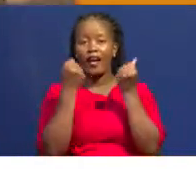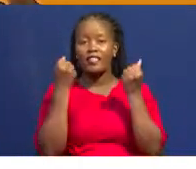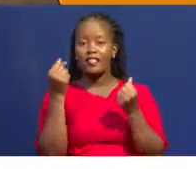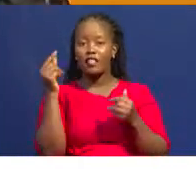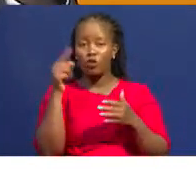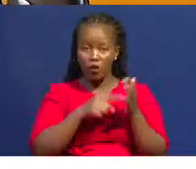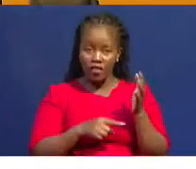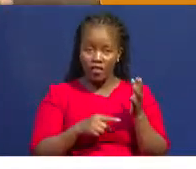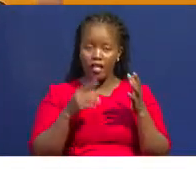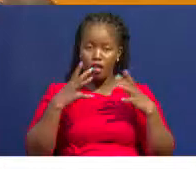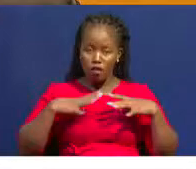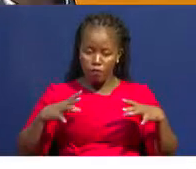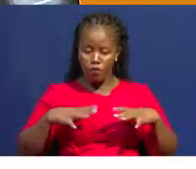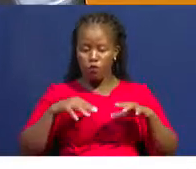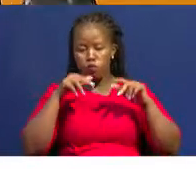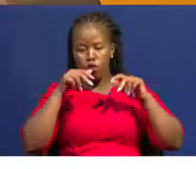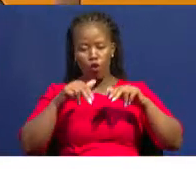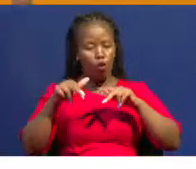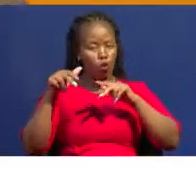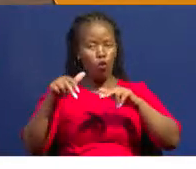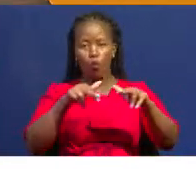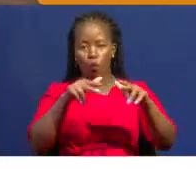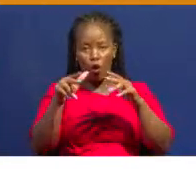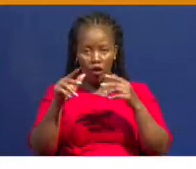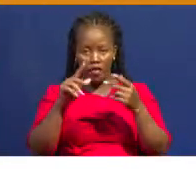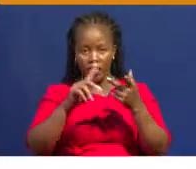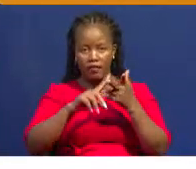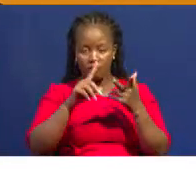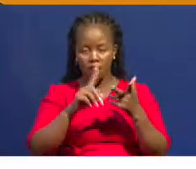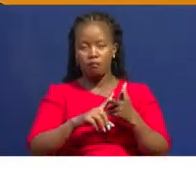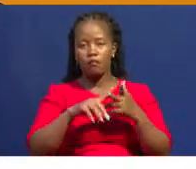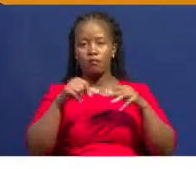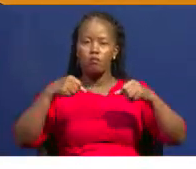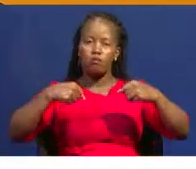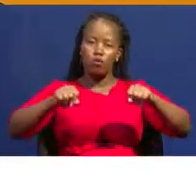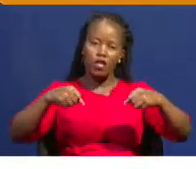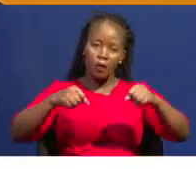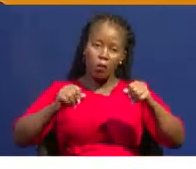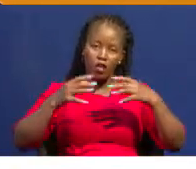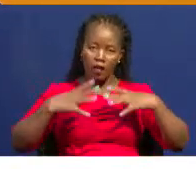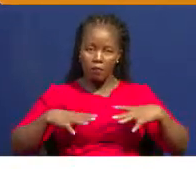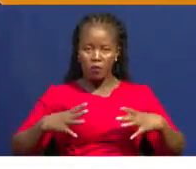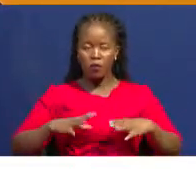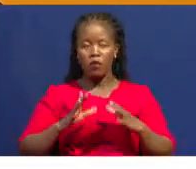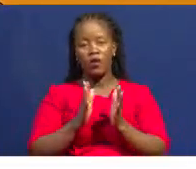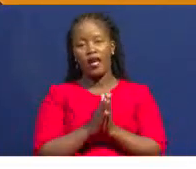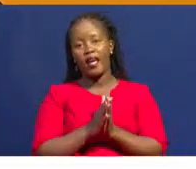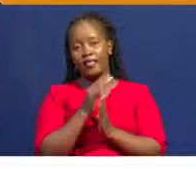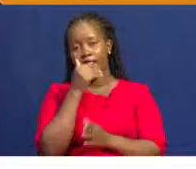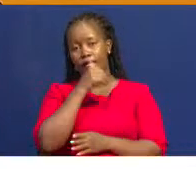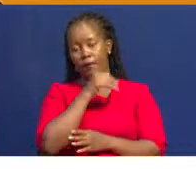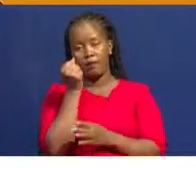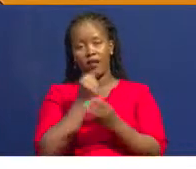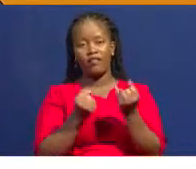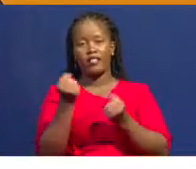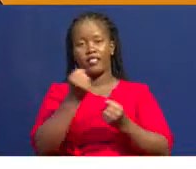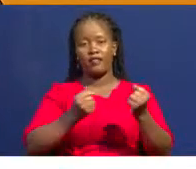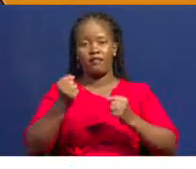the pedestrians, we have borders, we have private people, vehicles like that. A point at which I want to correct is